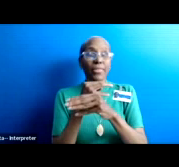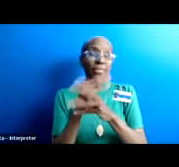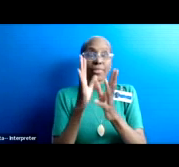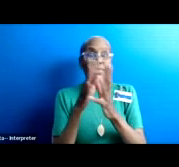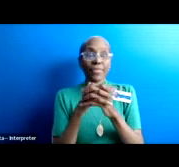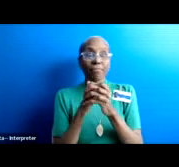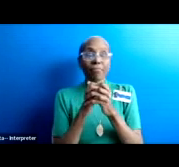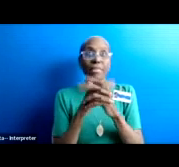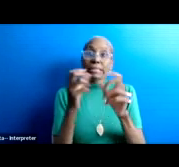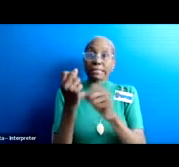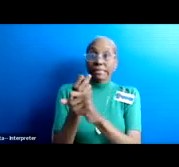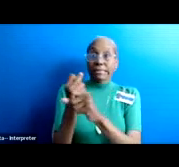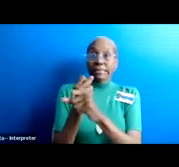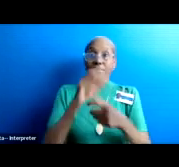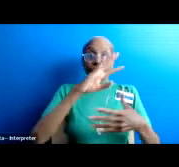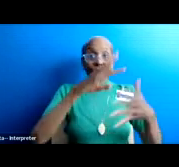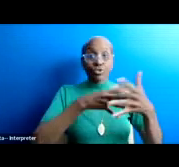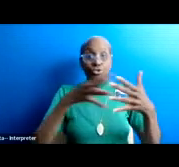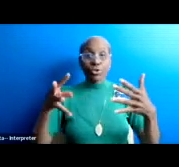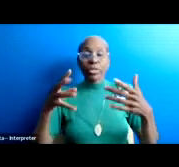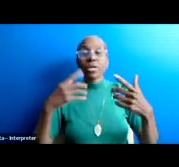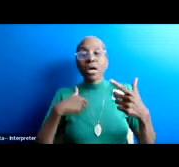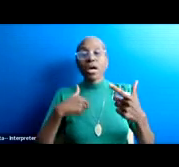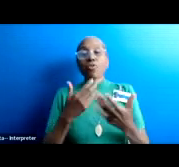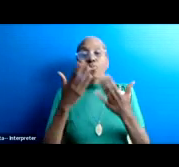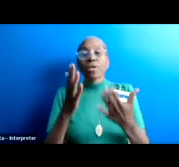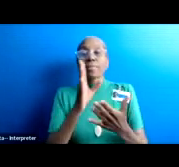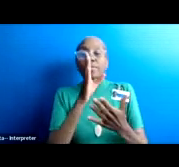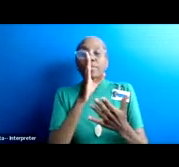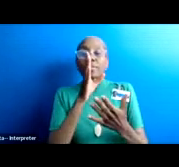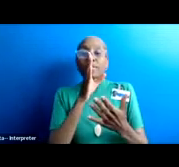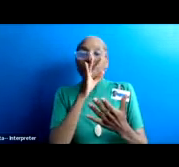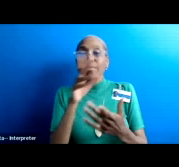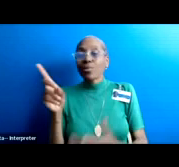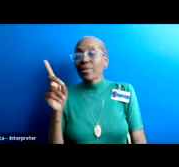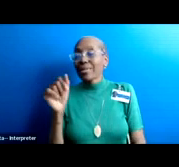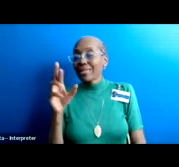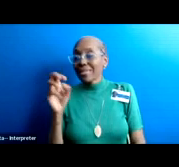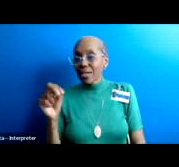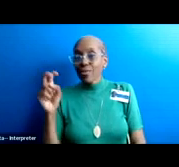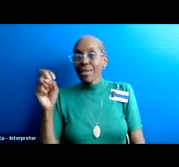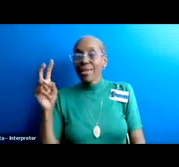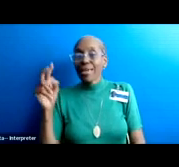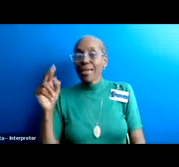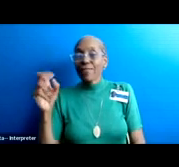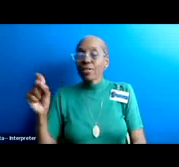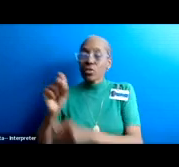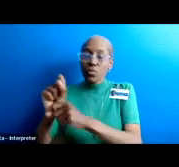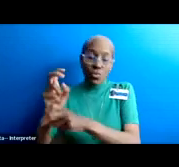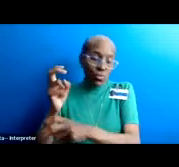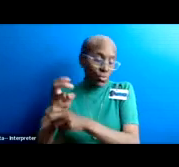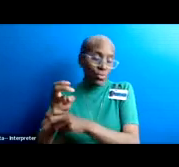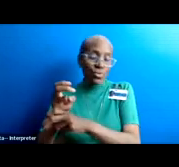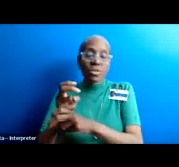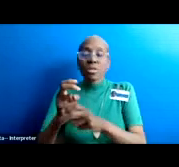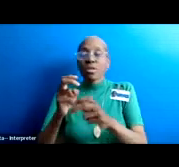math statistics chart, then I recommend you speak with Darren Evans, who has worked very hard on an accessible